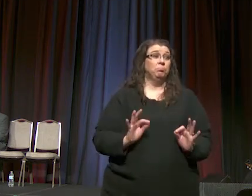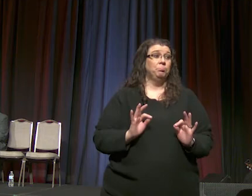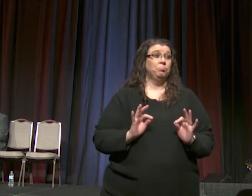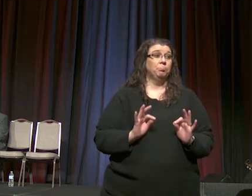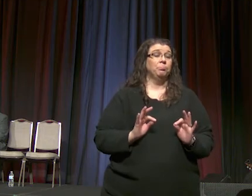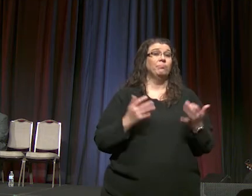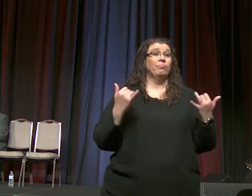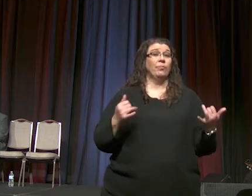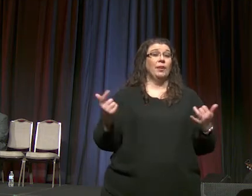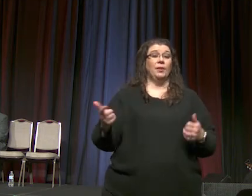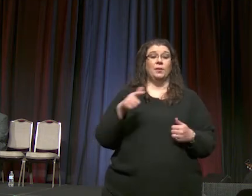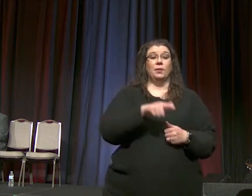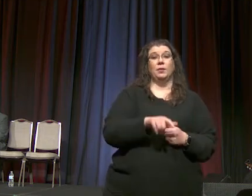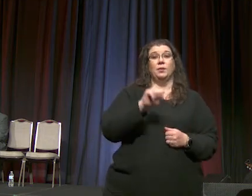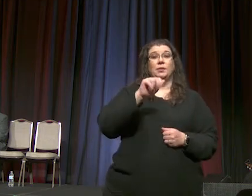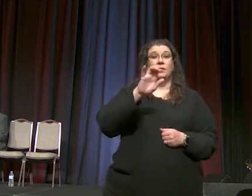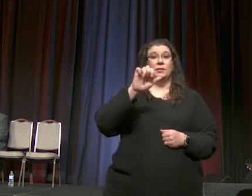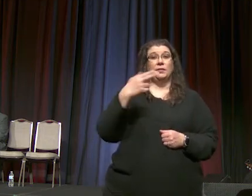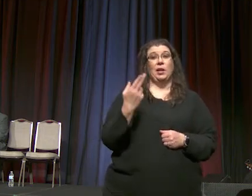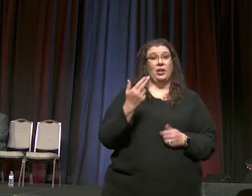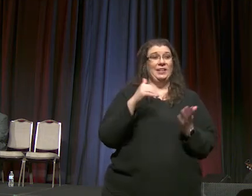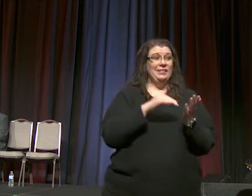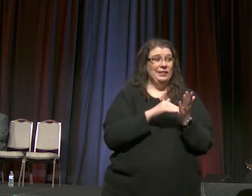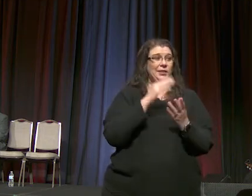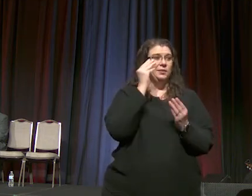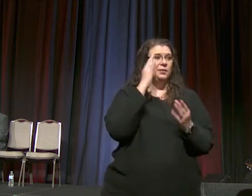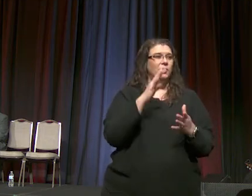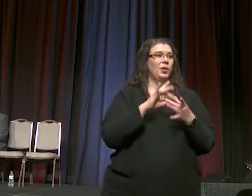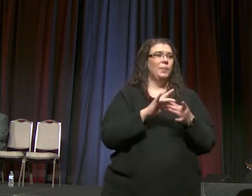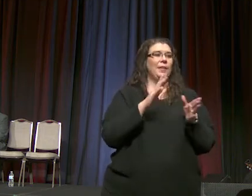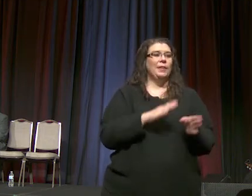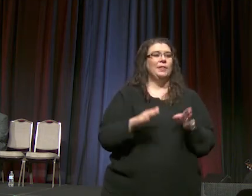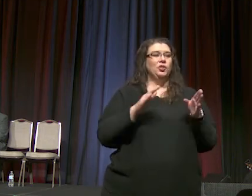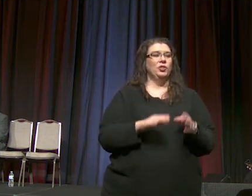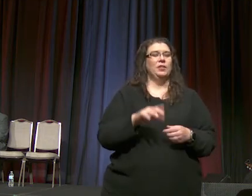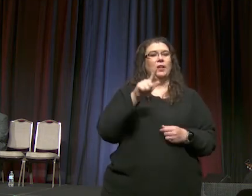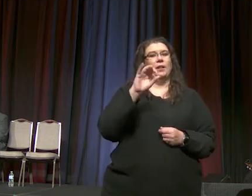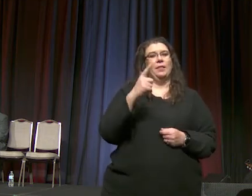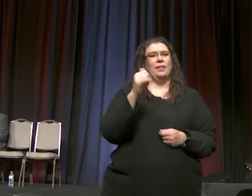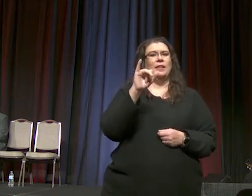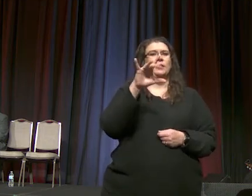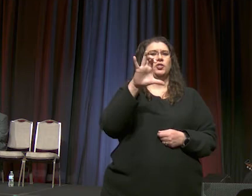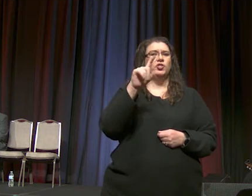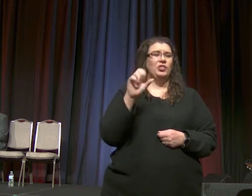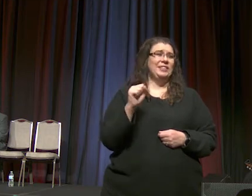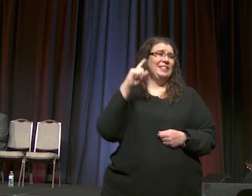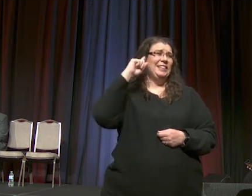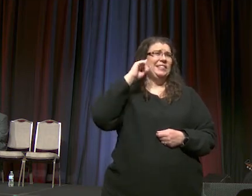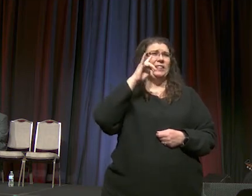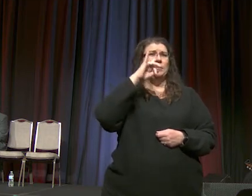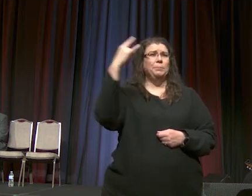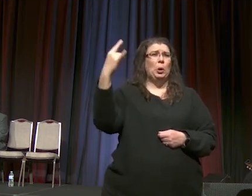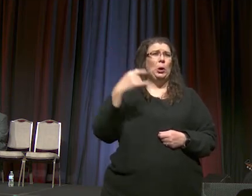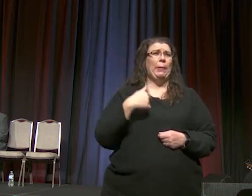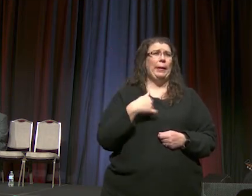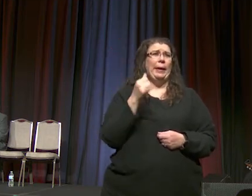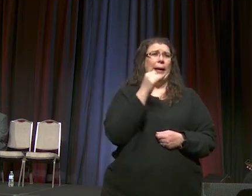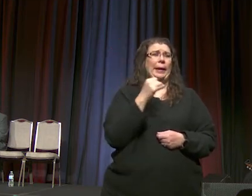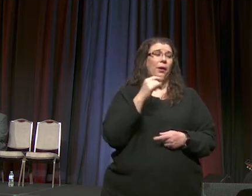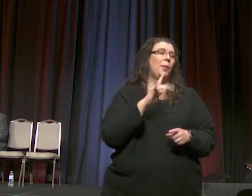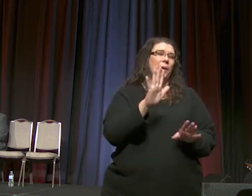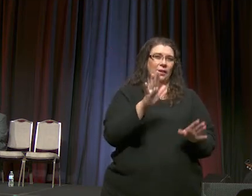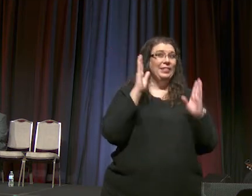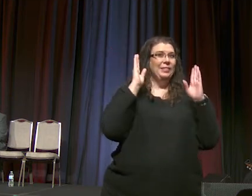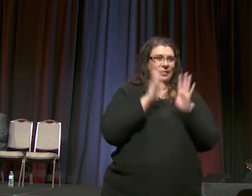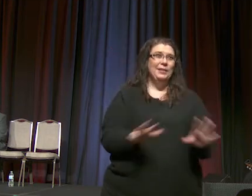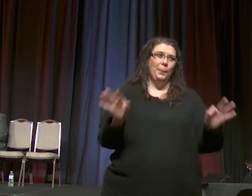And now I'm going to turn it over to Sarah to share some information about logistics. And logistics sound boring, but they're really important. So do pay